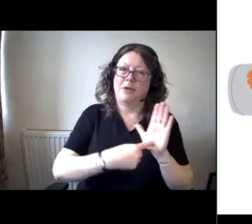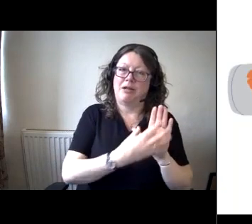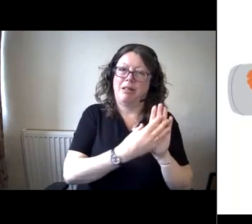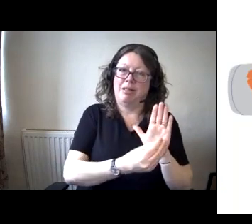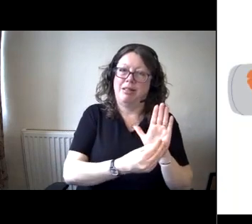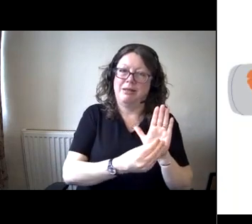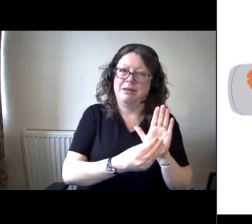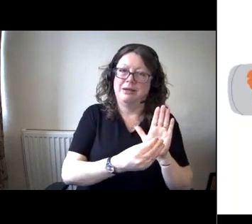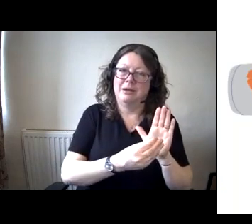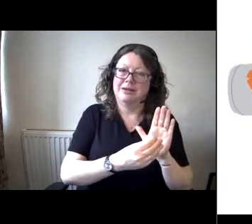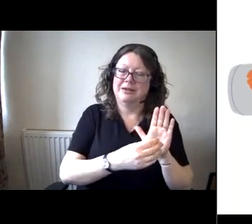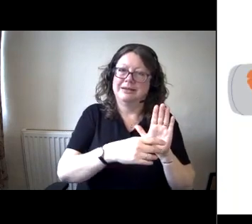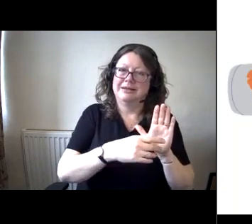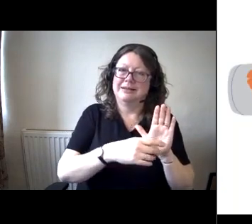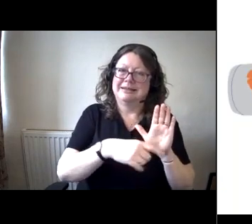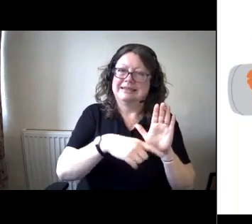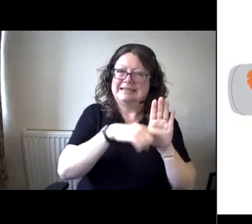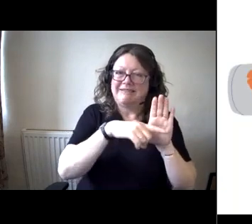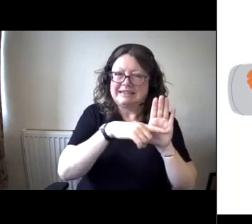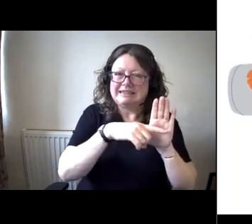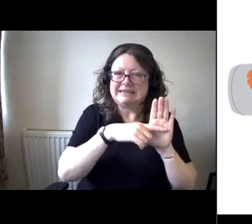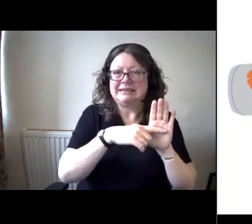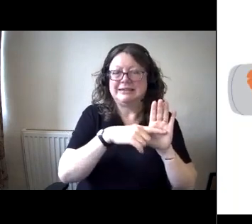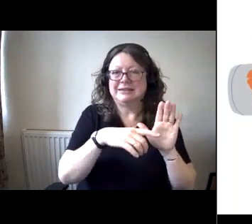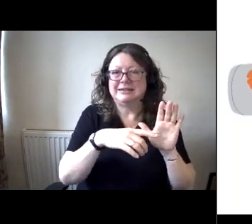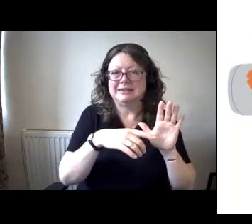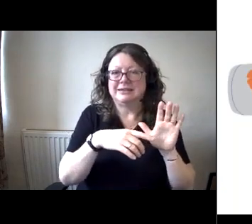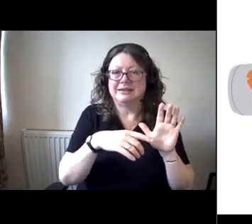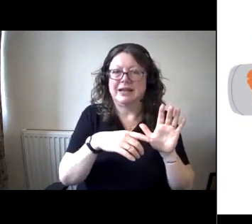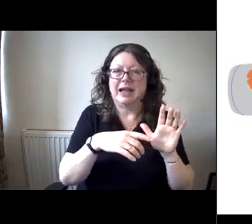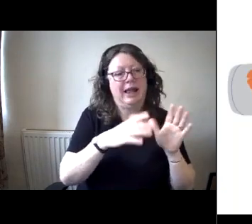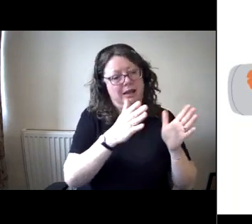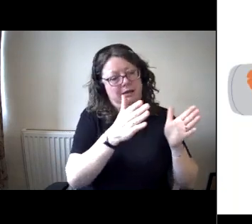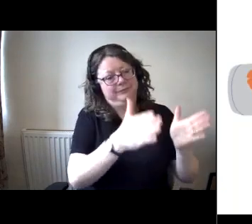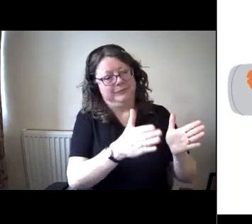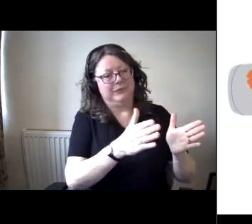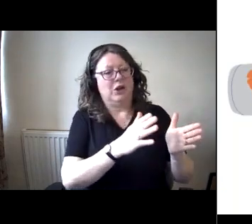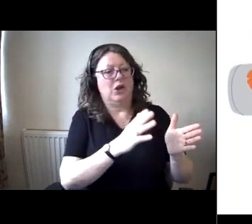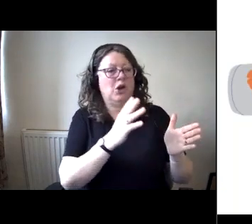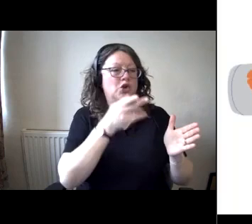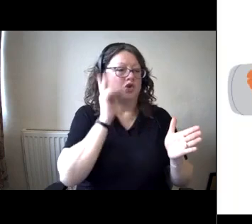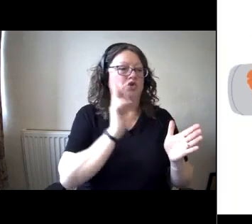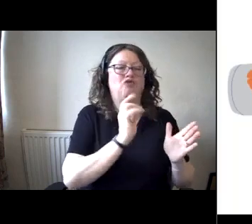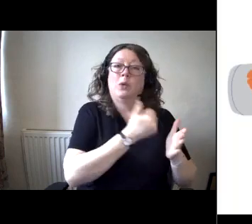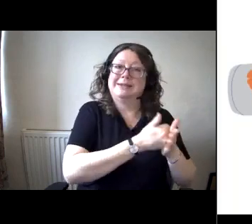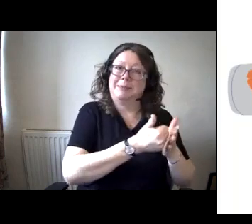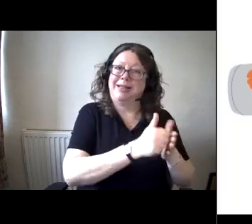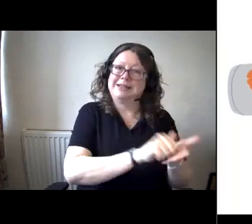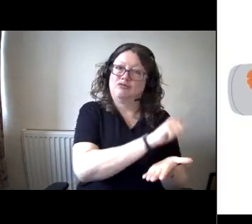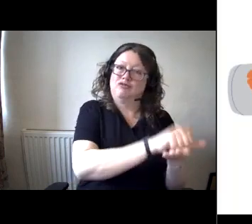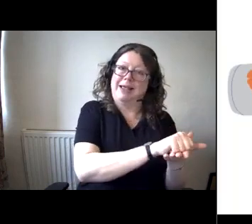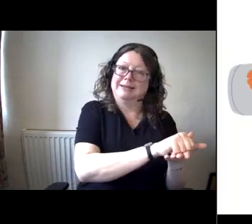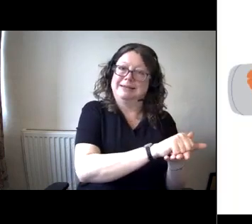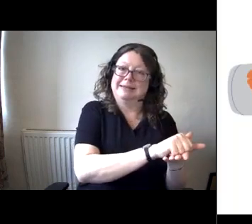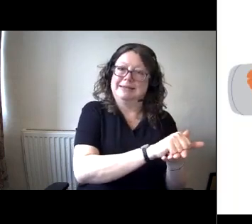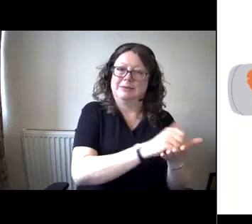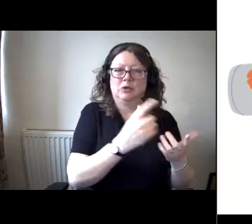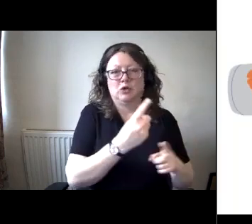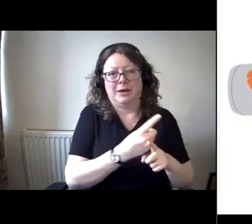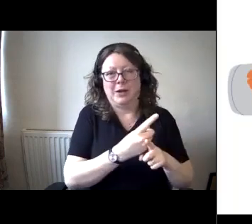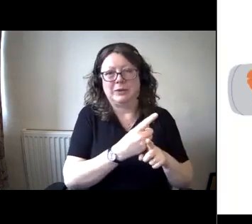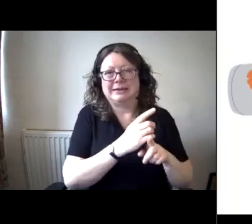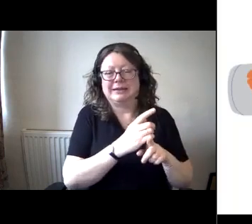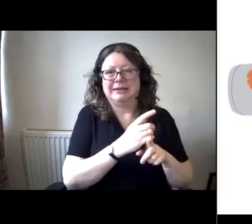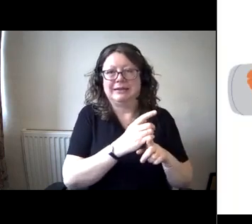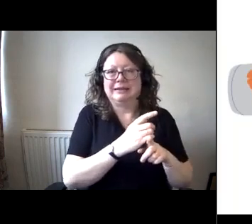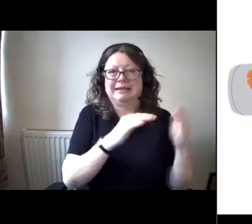about it in a way that there's a neurotypical way of being, and that's the right way. You know, we're thinking about deficits and impairments, and we're